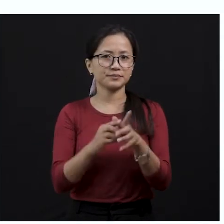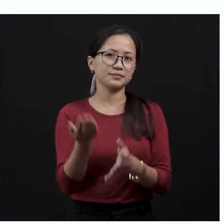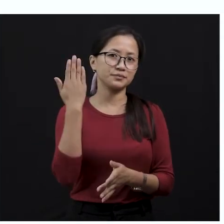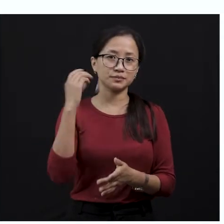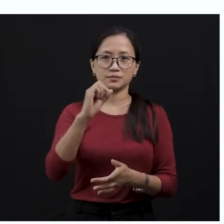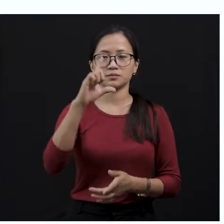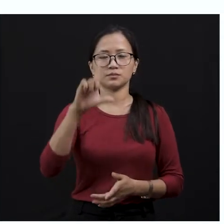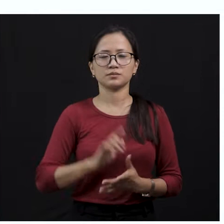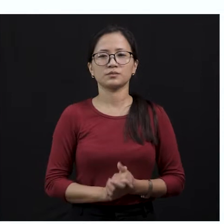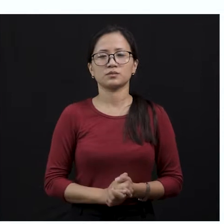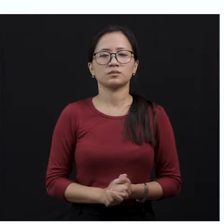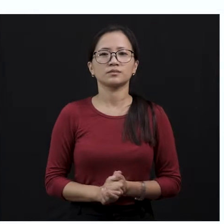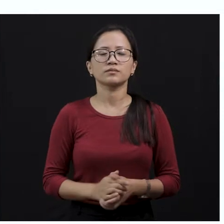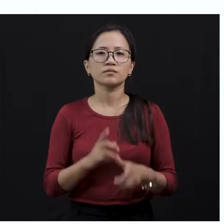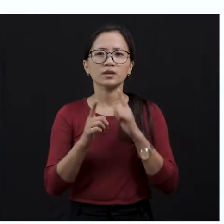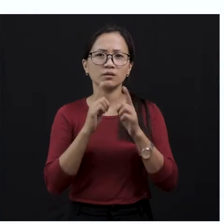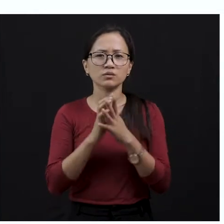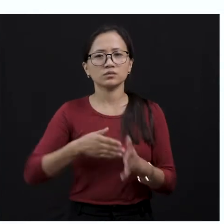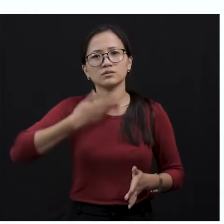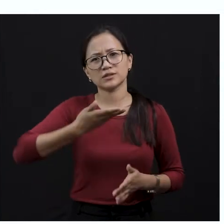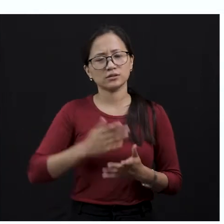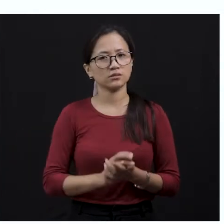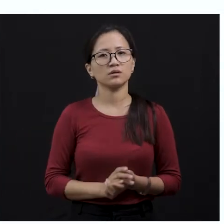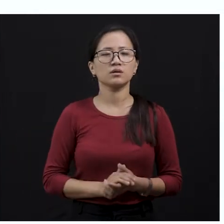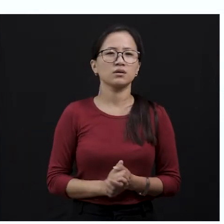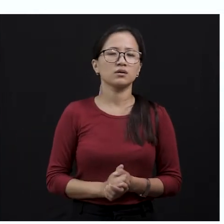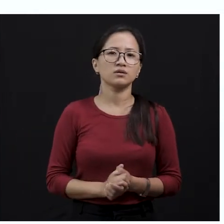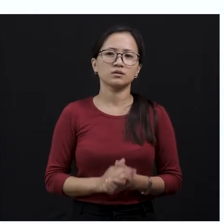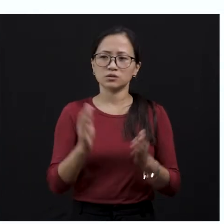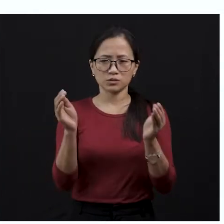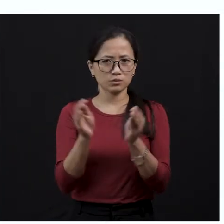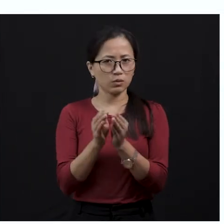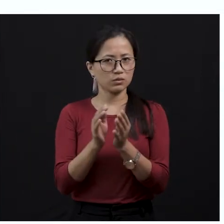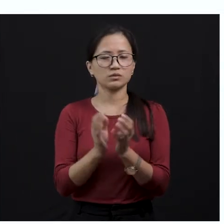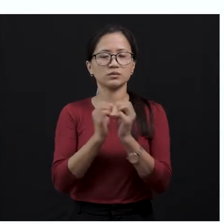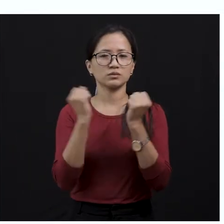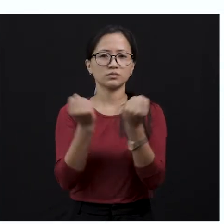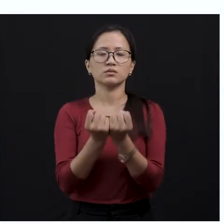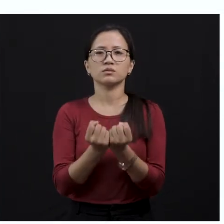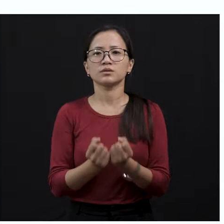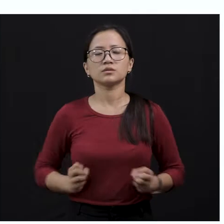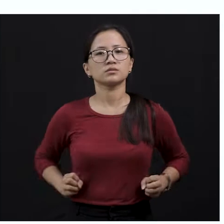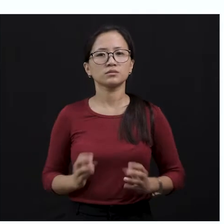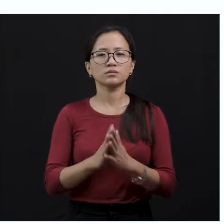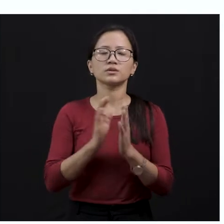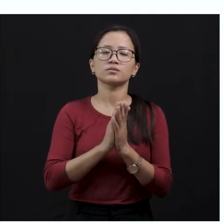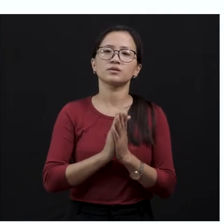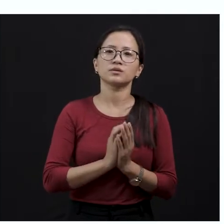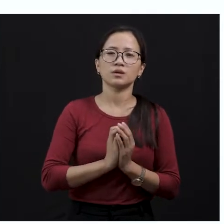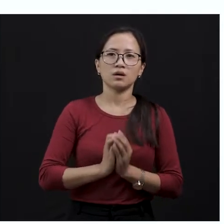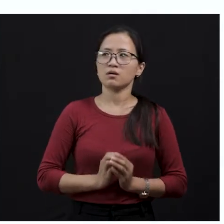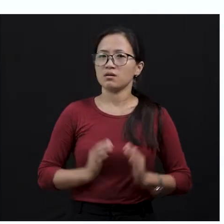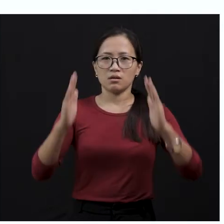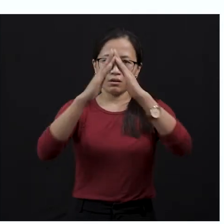previous class. I've explained how from a small society it became towns and cities.